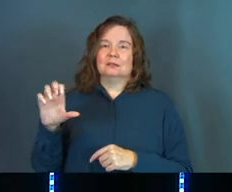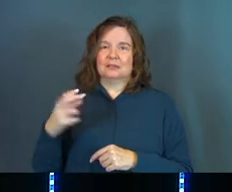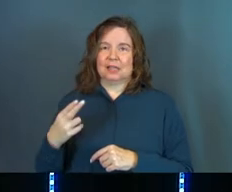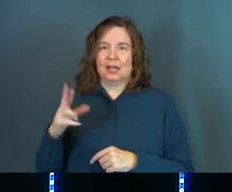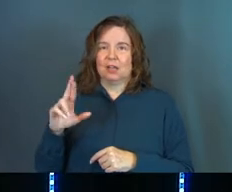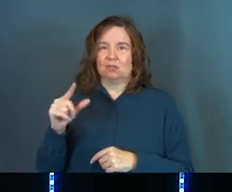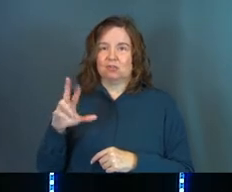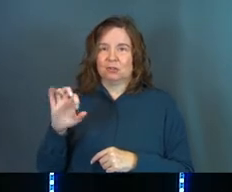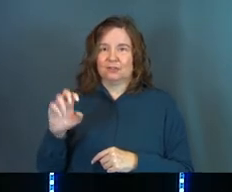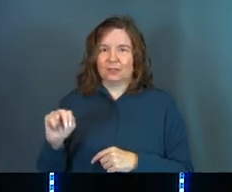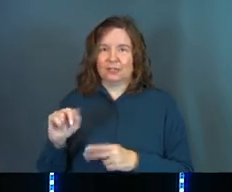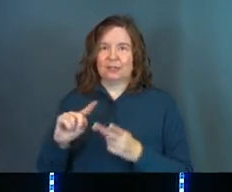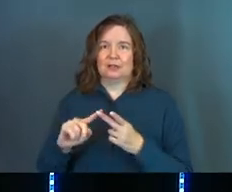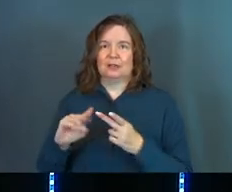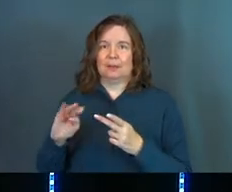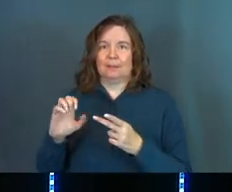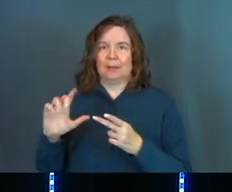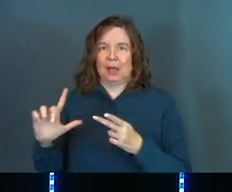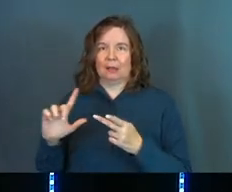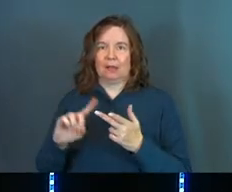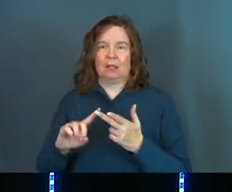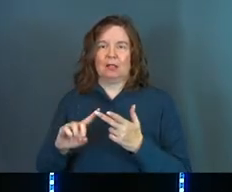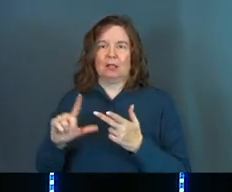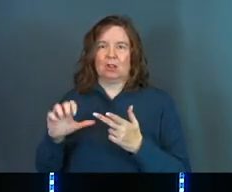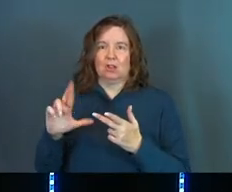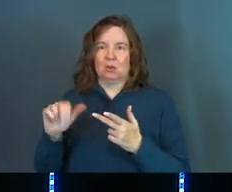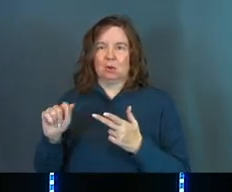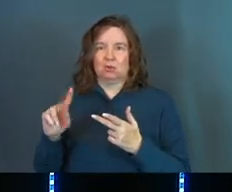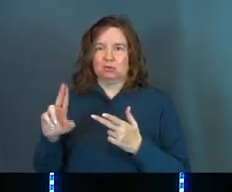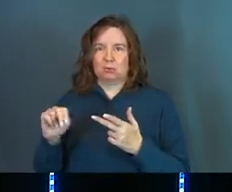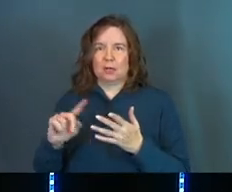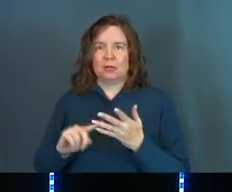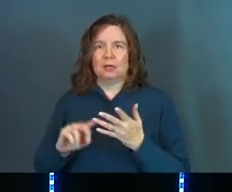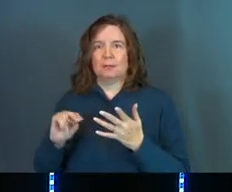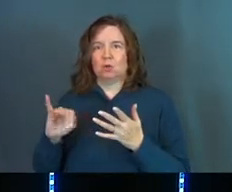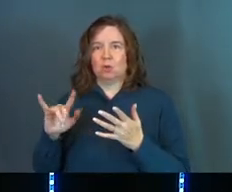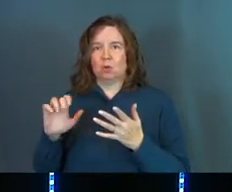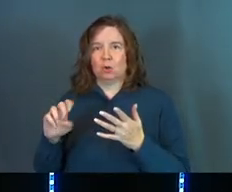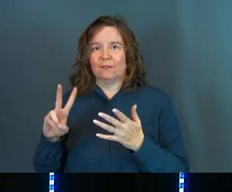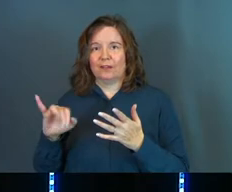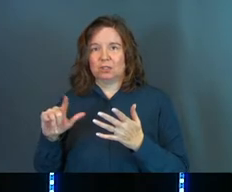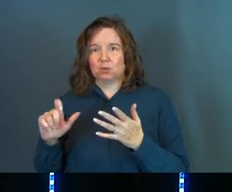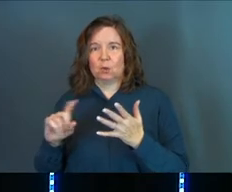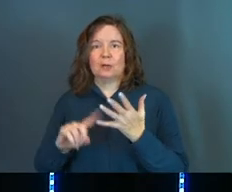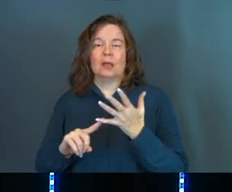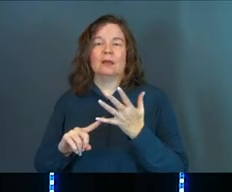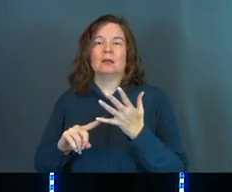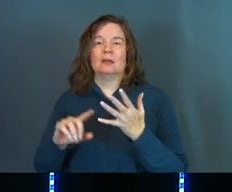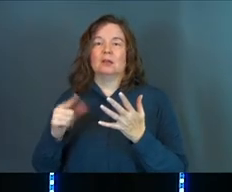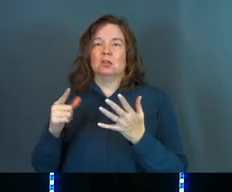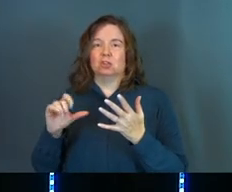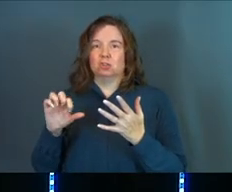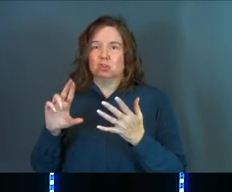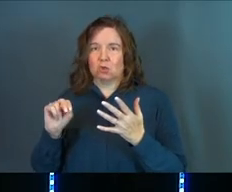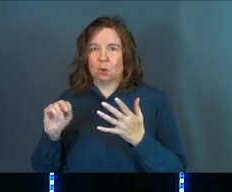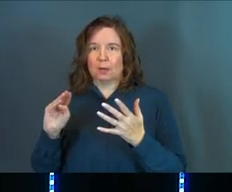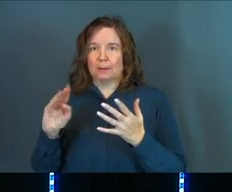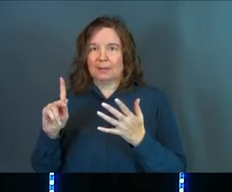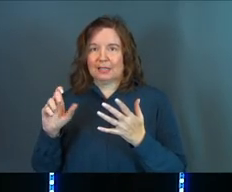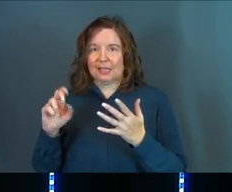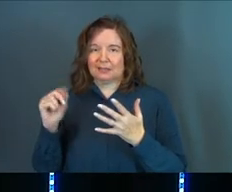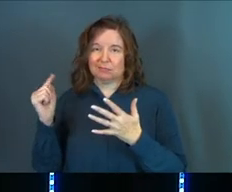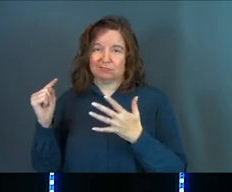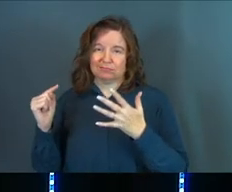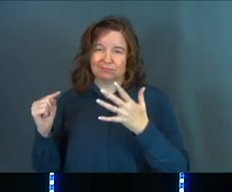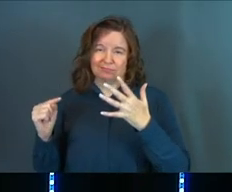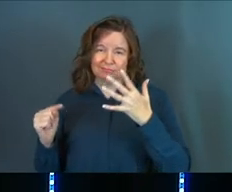Michael and, gosh, who else? Laura Trenum, Nicole Visigote, Jordan McKesson. I could go right down through the list